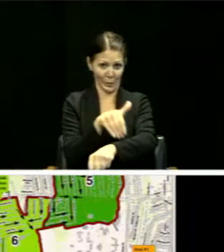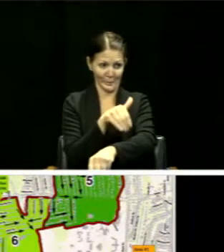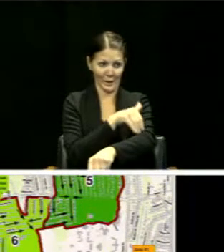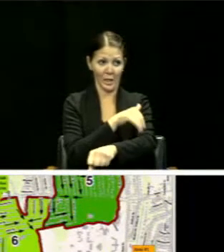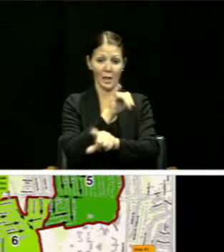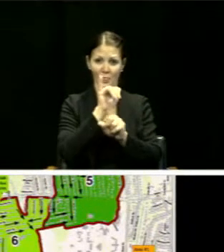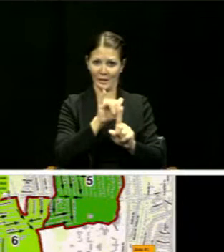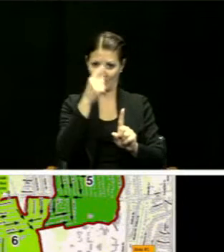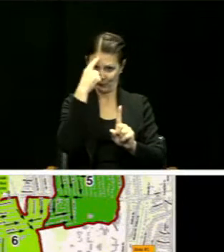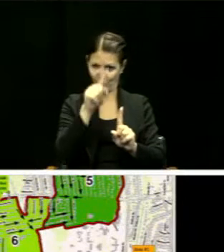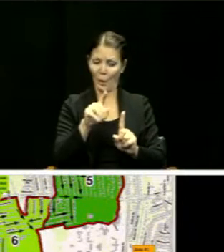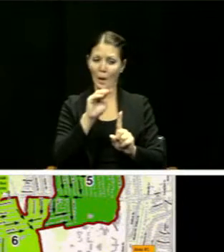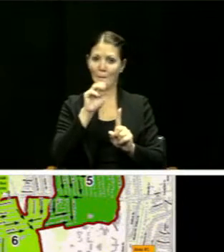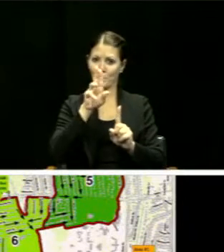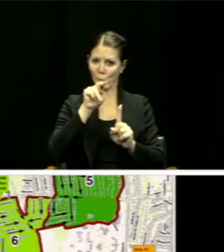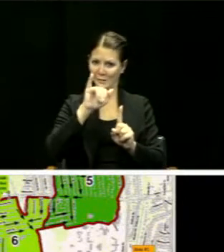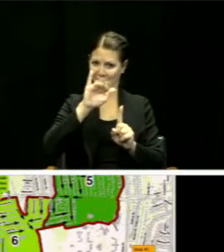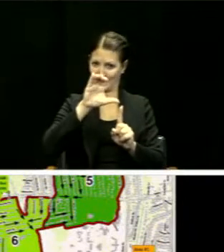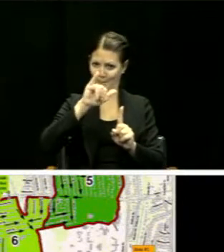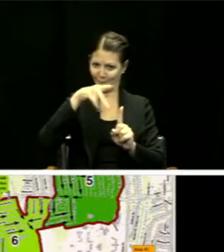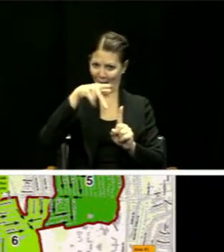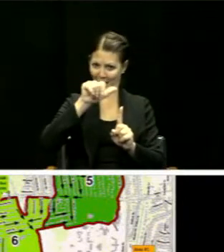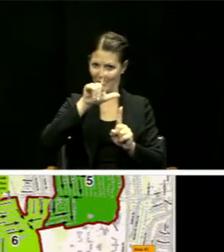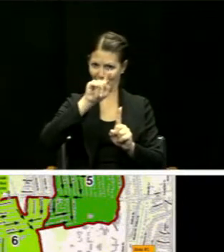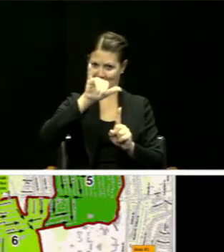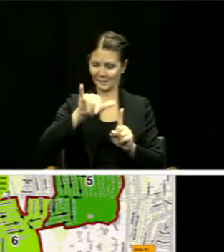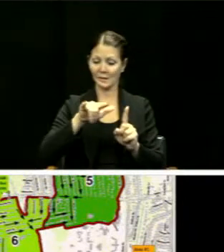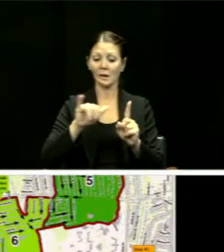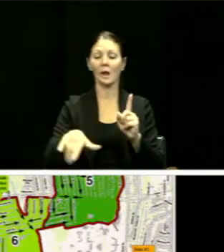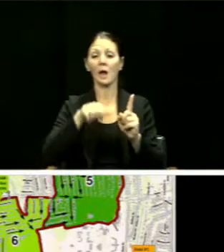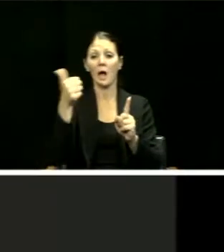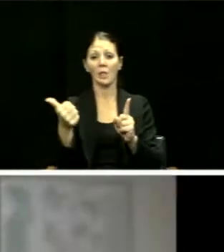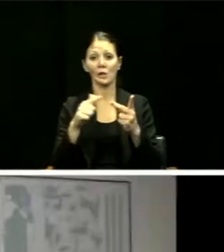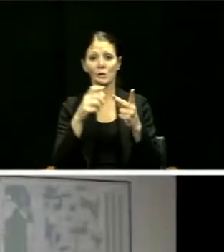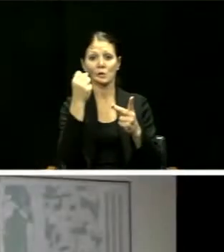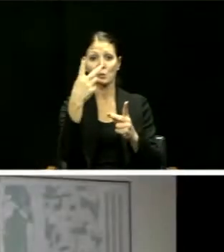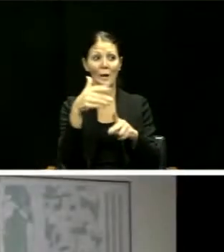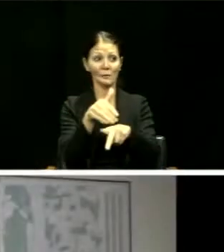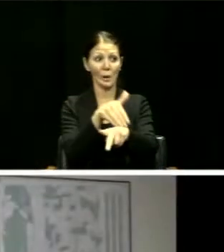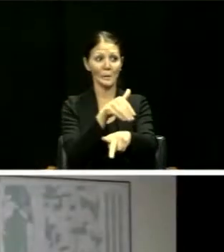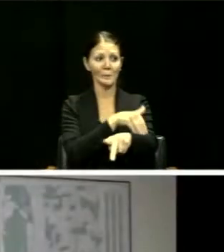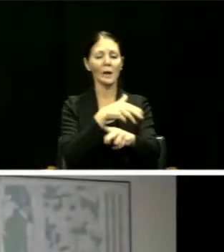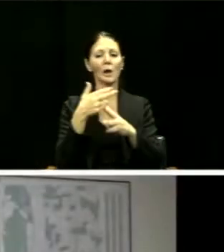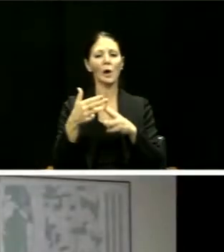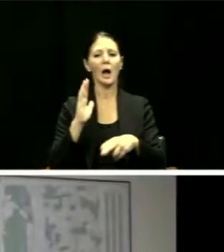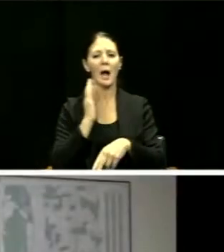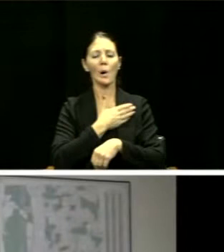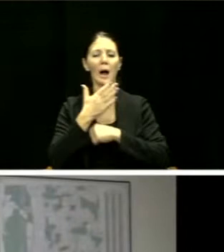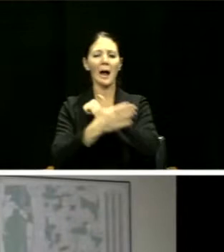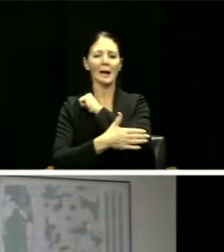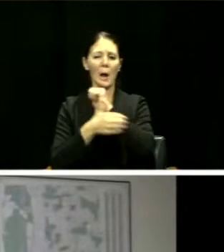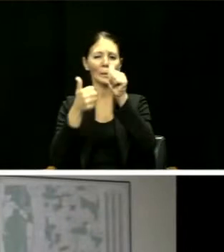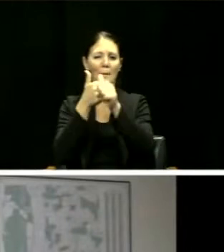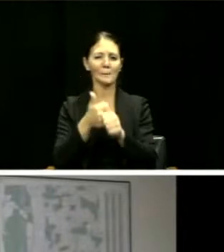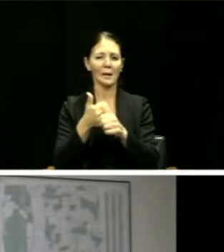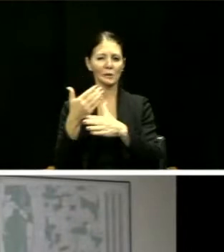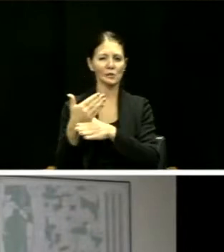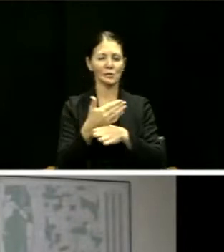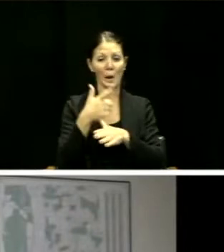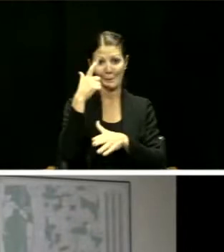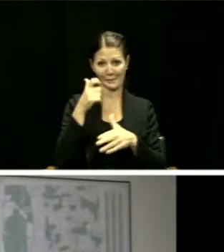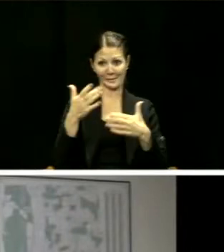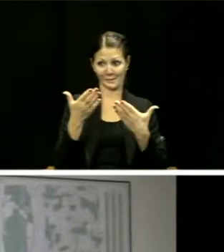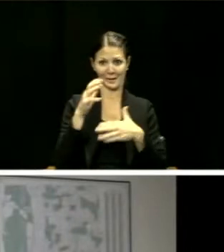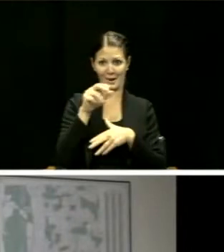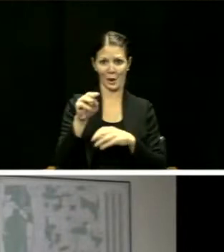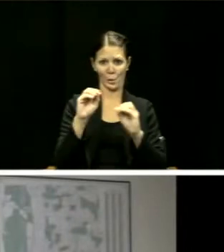for the municipality, another 12 million in what's called our county-based share because Connecticut does not have counties.